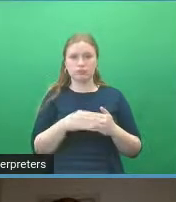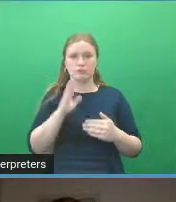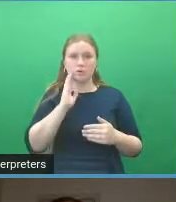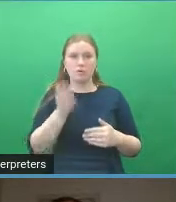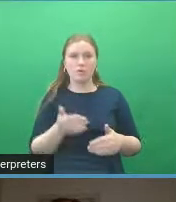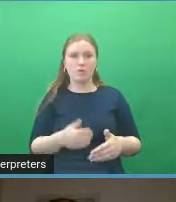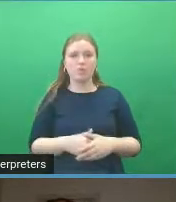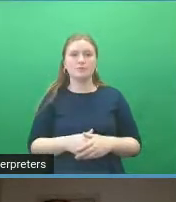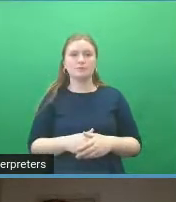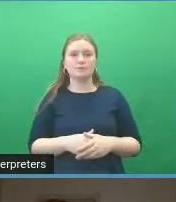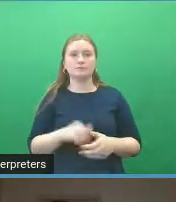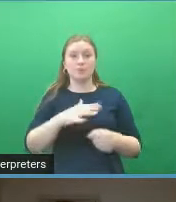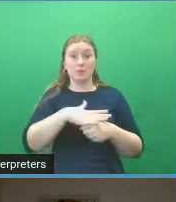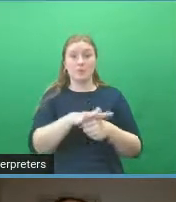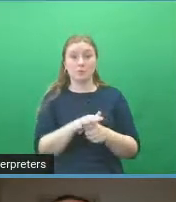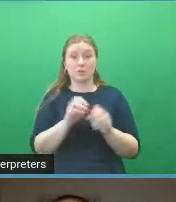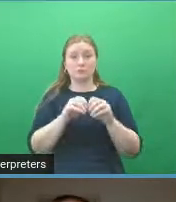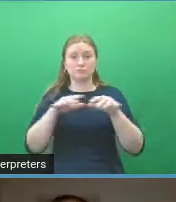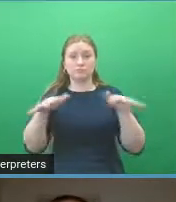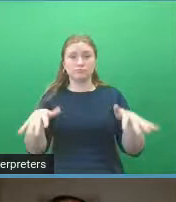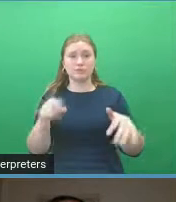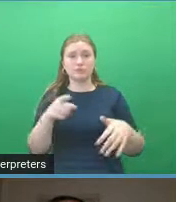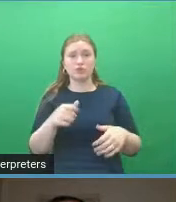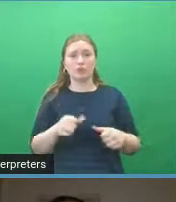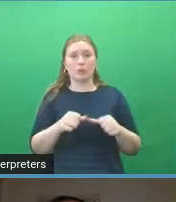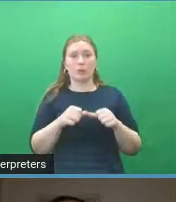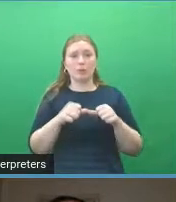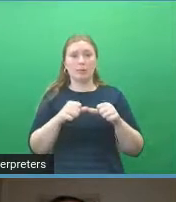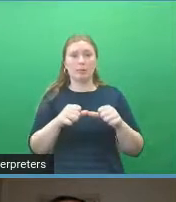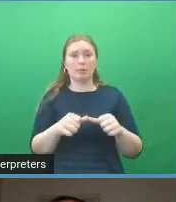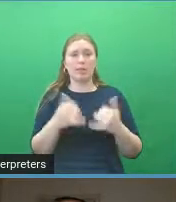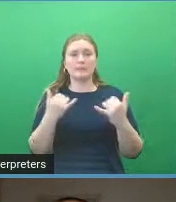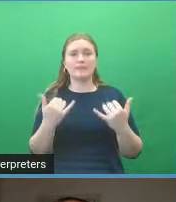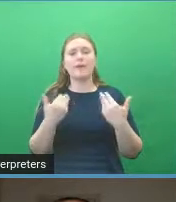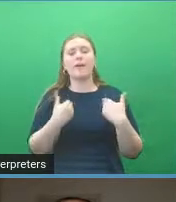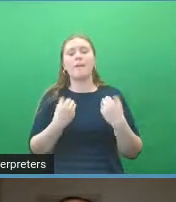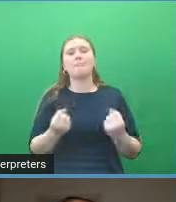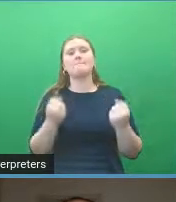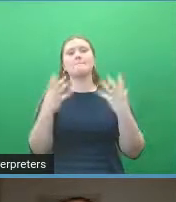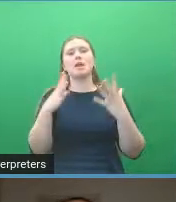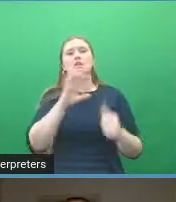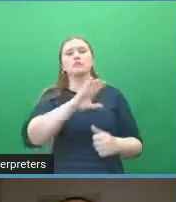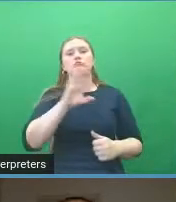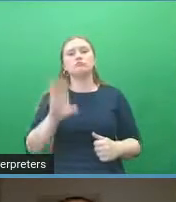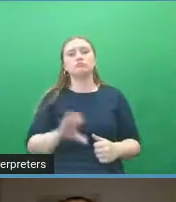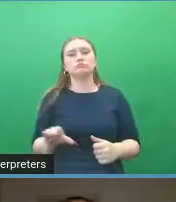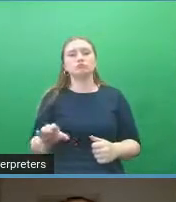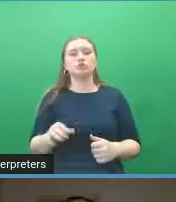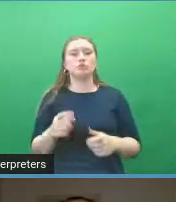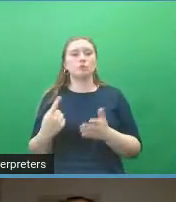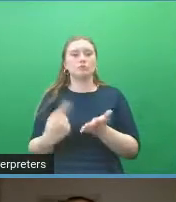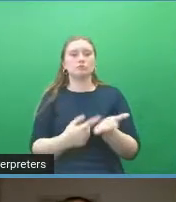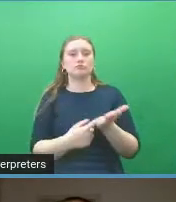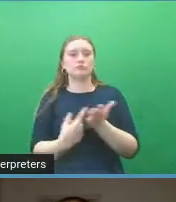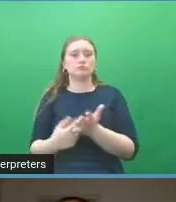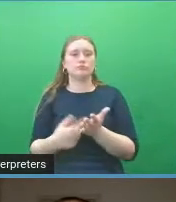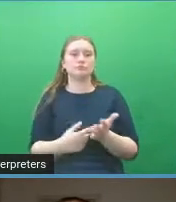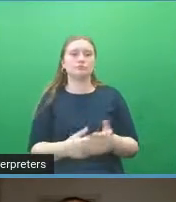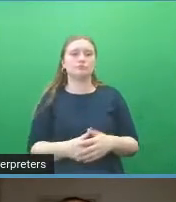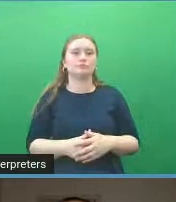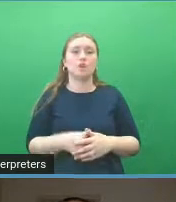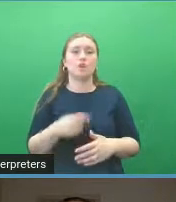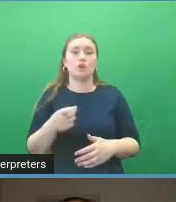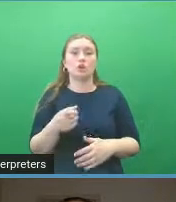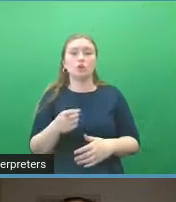through the pandemic without it being at least 1 or 12 Zoom video calls. Like many video conferencing tools, Zoom enables you to host a meeting or